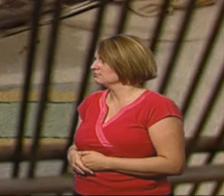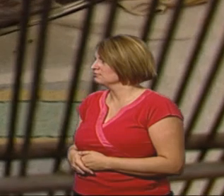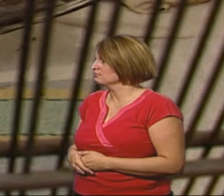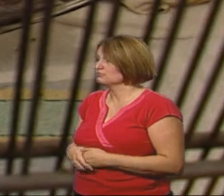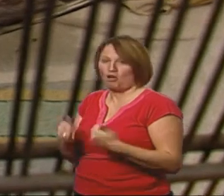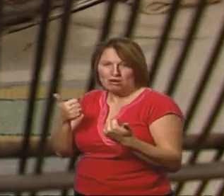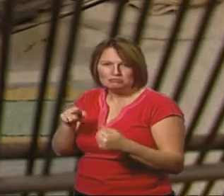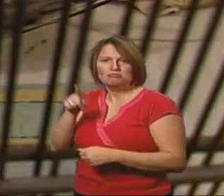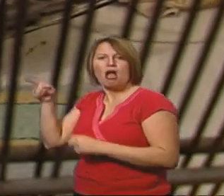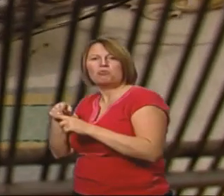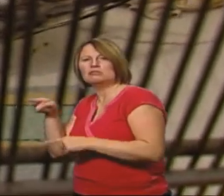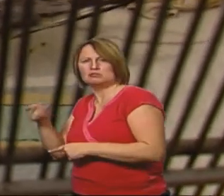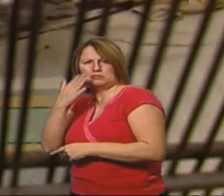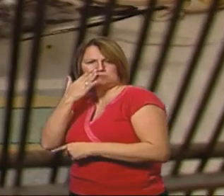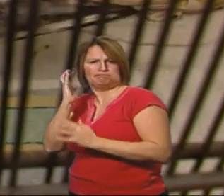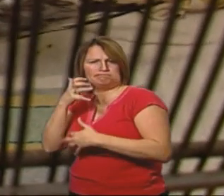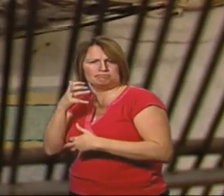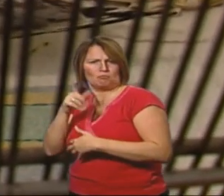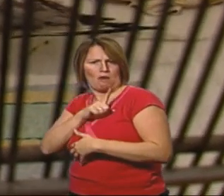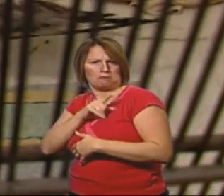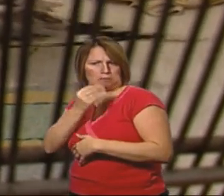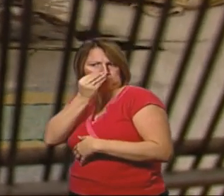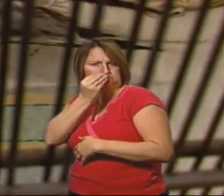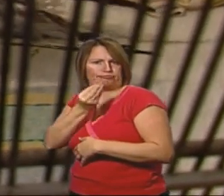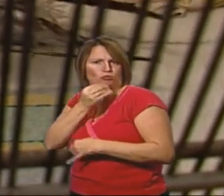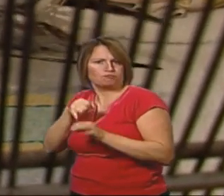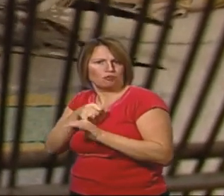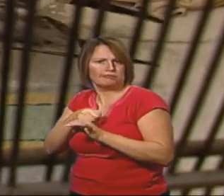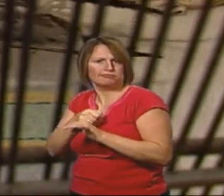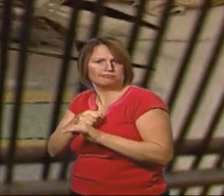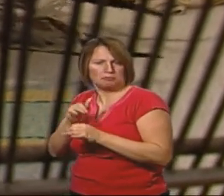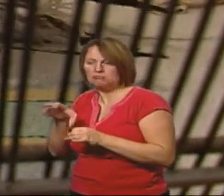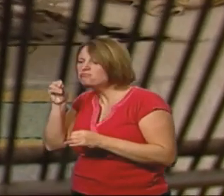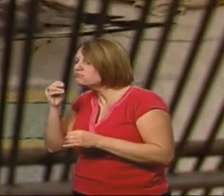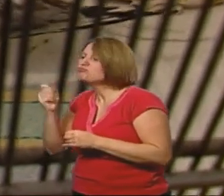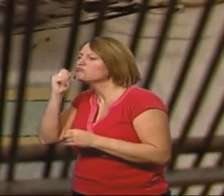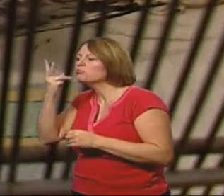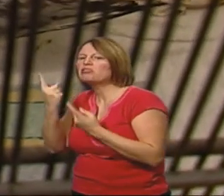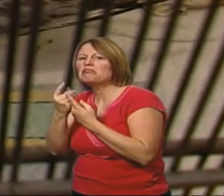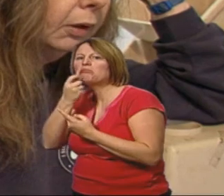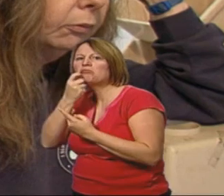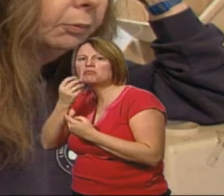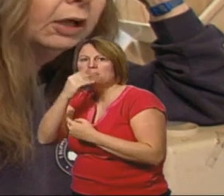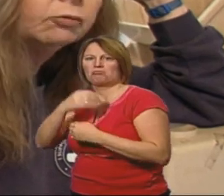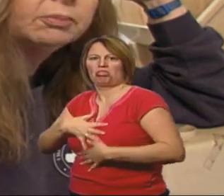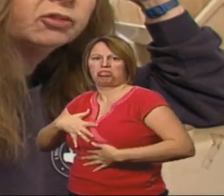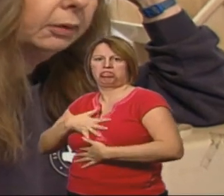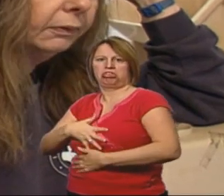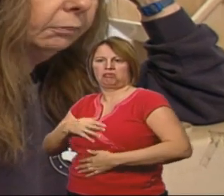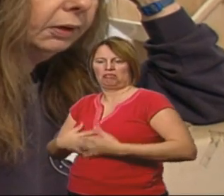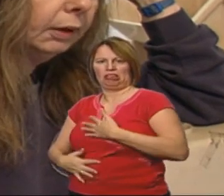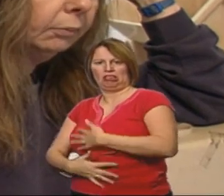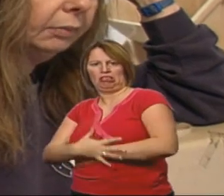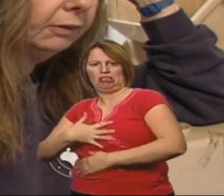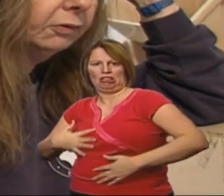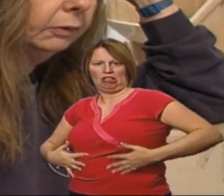The first gull's condition is still giving concern. He could have botulism, which they pick up from, I think, from being on rubbish tips